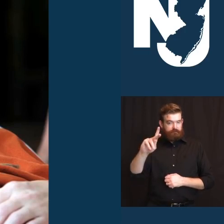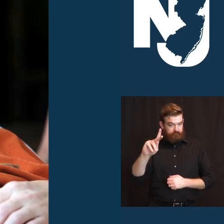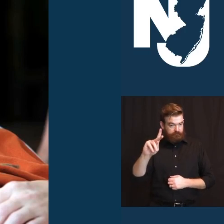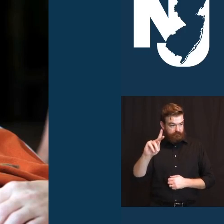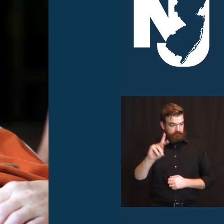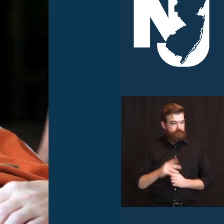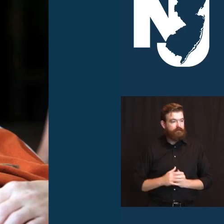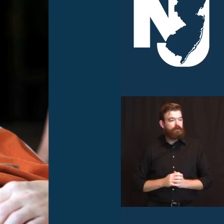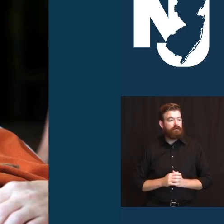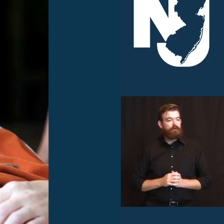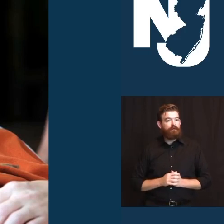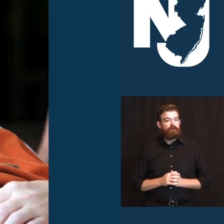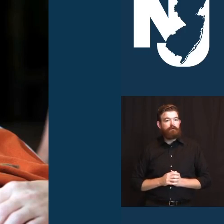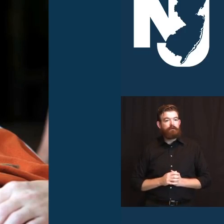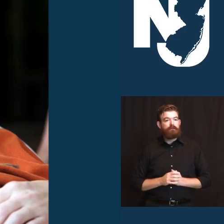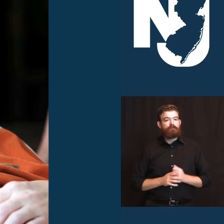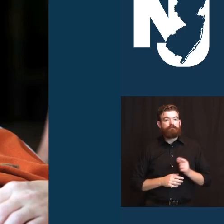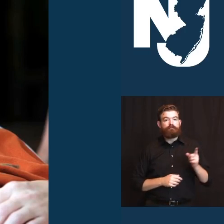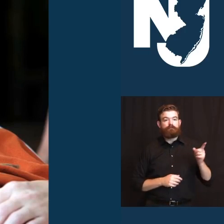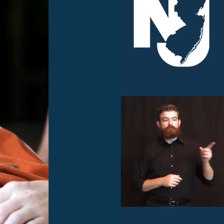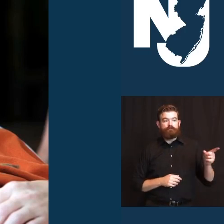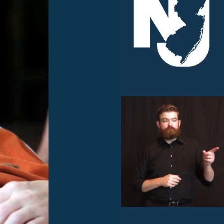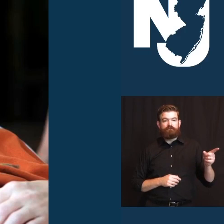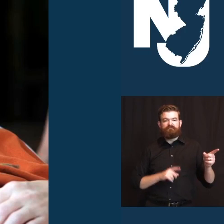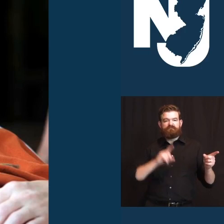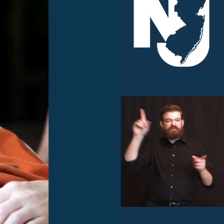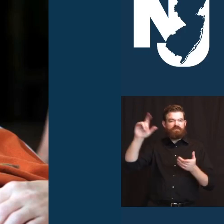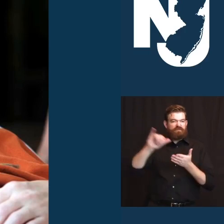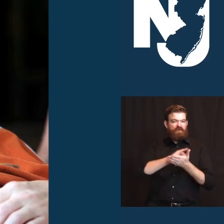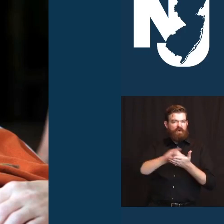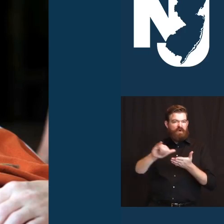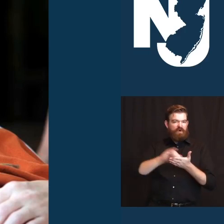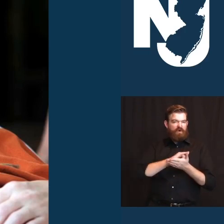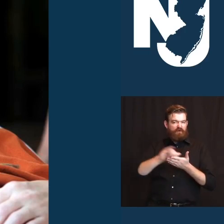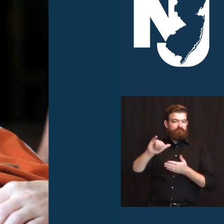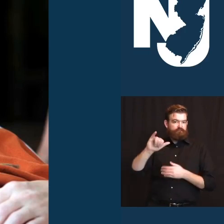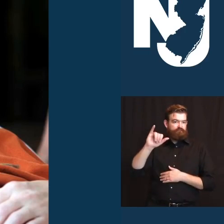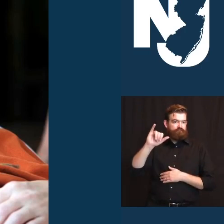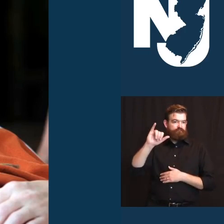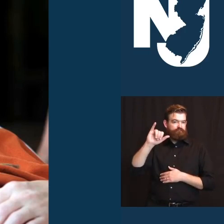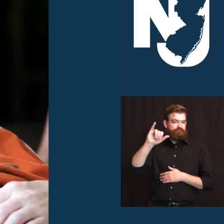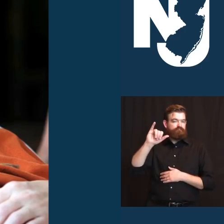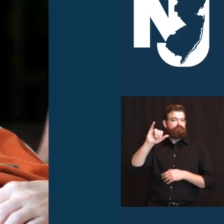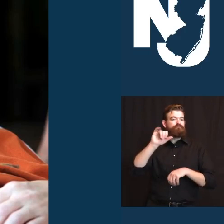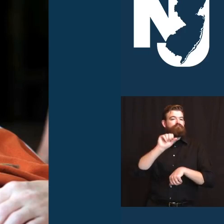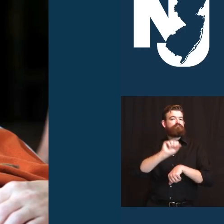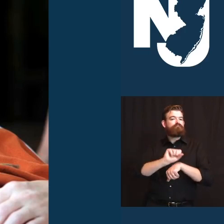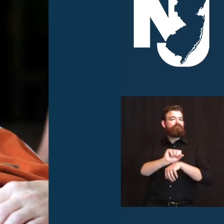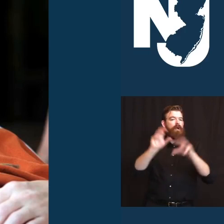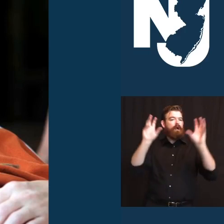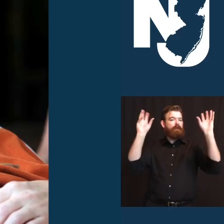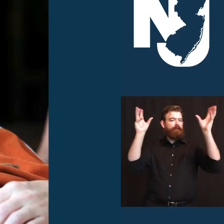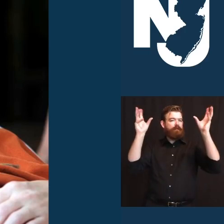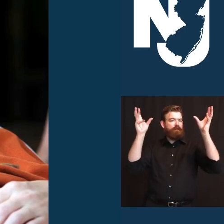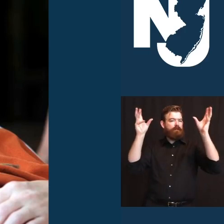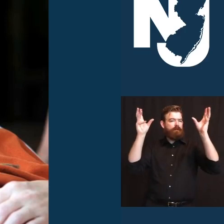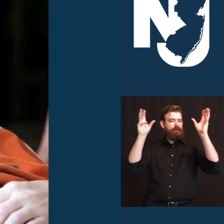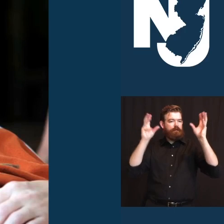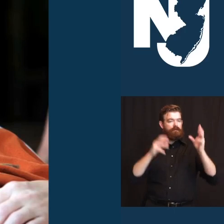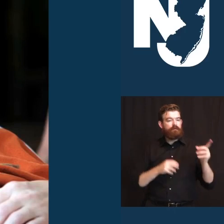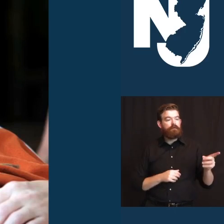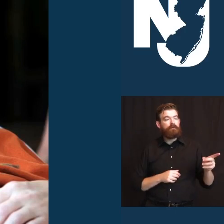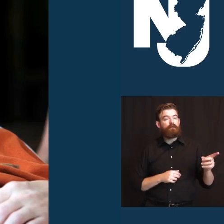squads that responded to Lower Manhattan. 2 years later, he joined our Department of Corrections and was assigned to the Southwood